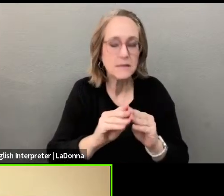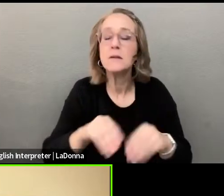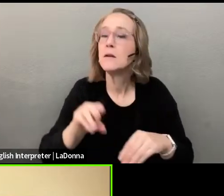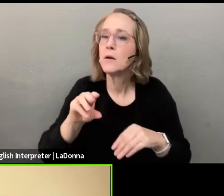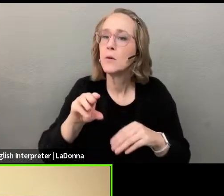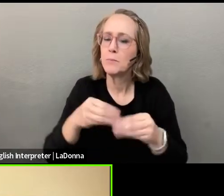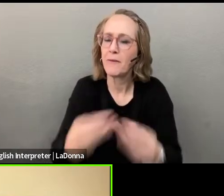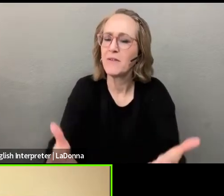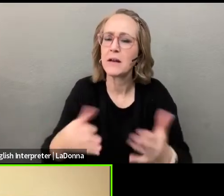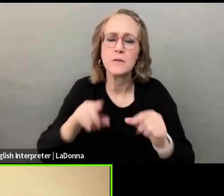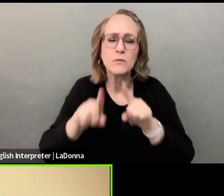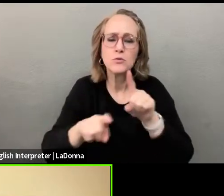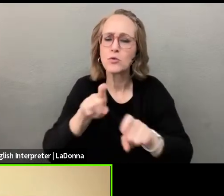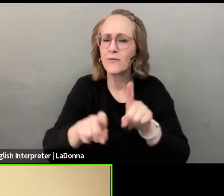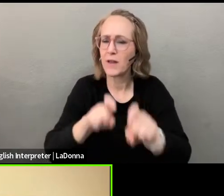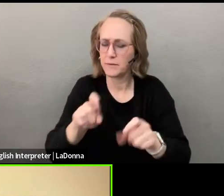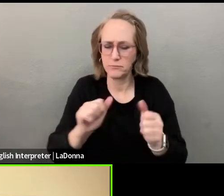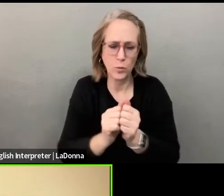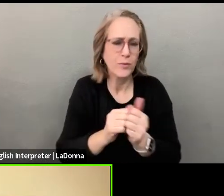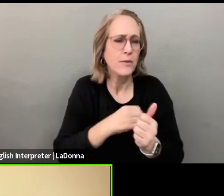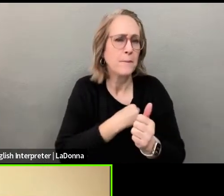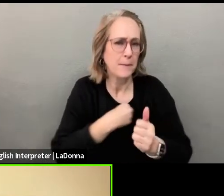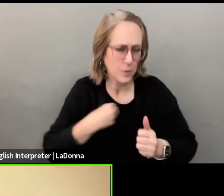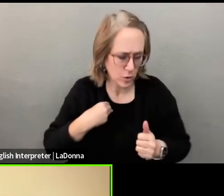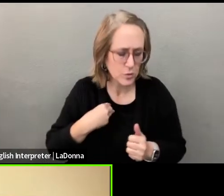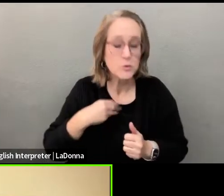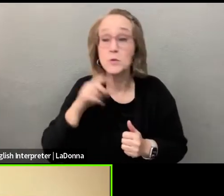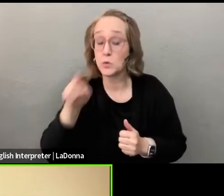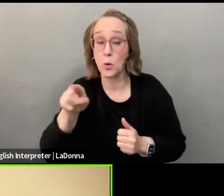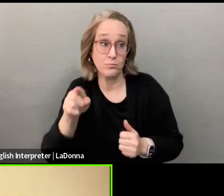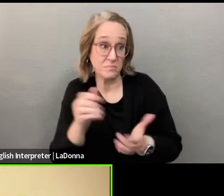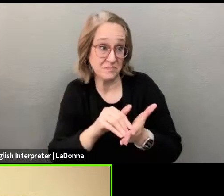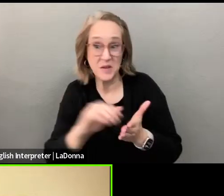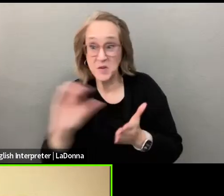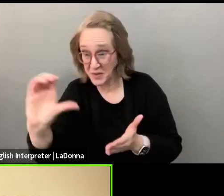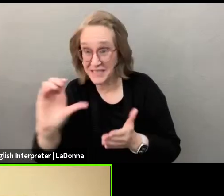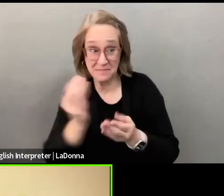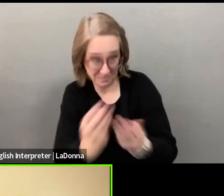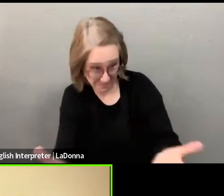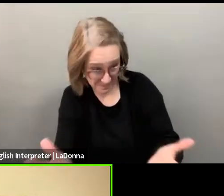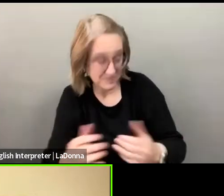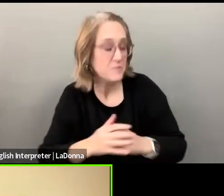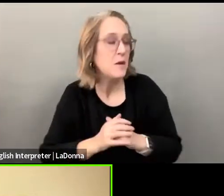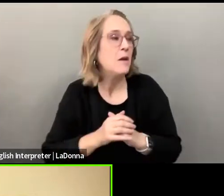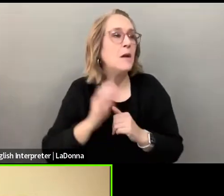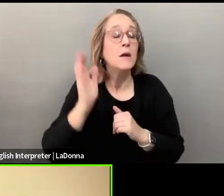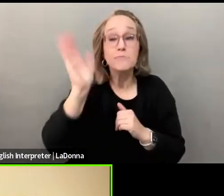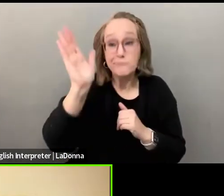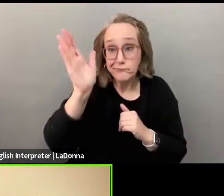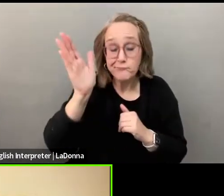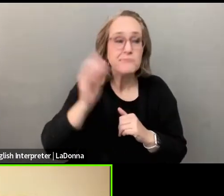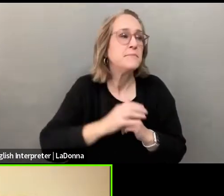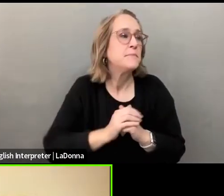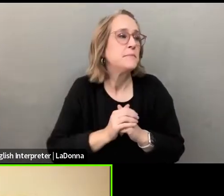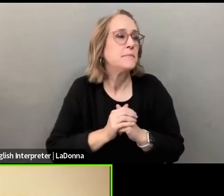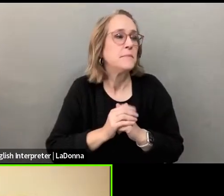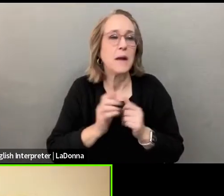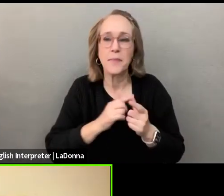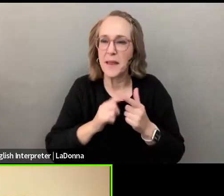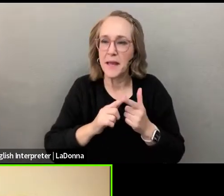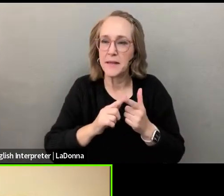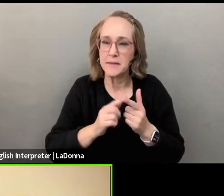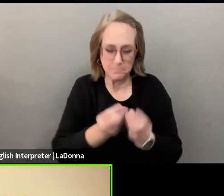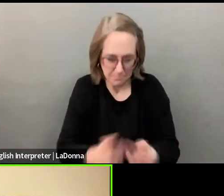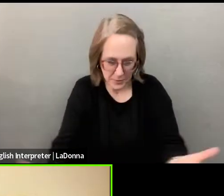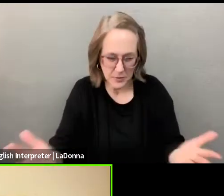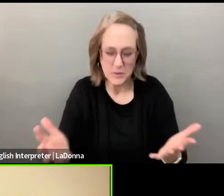members. So after Christy presented, we handed out those surveys and we locked the door and said, you